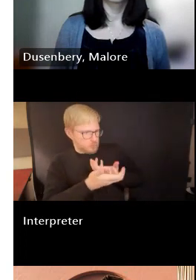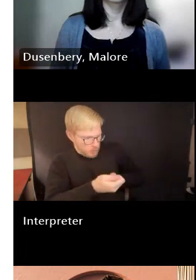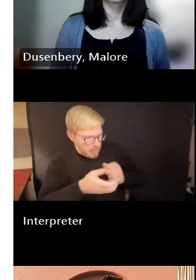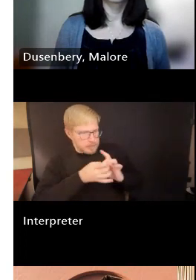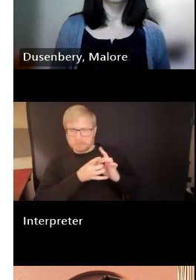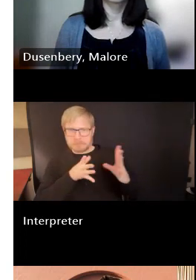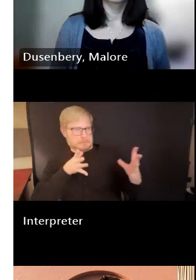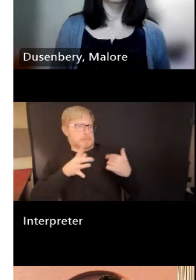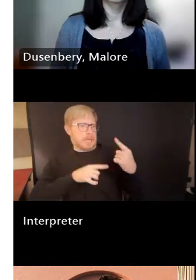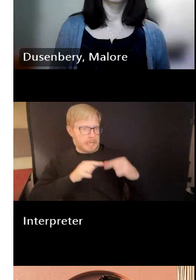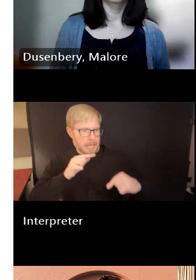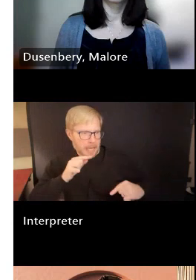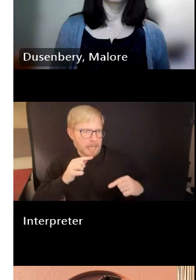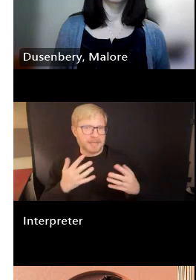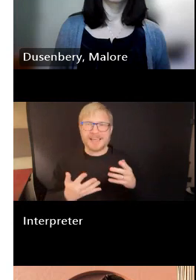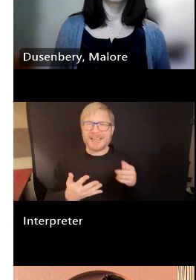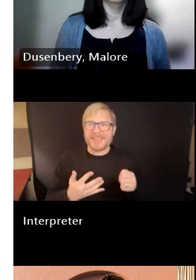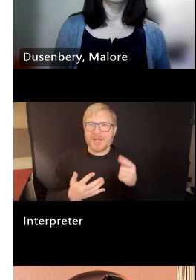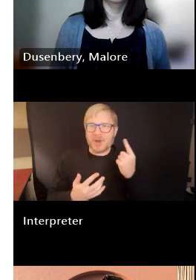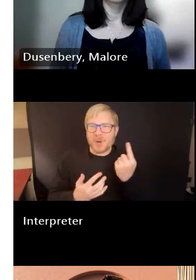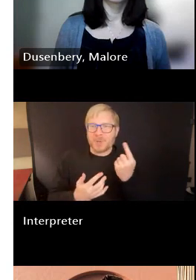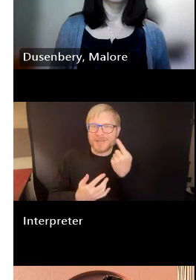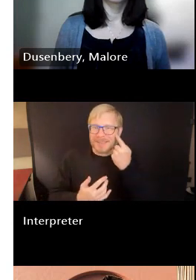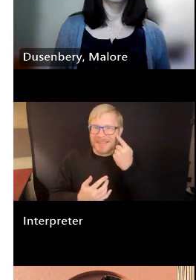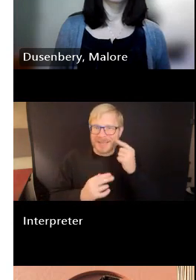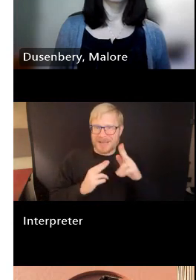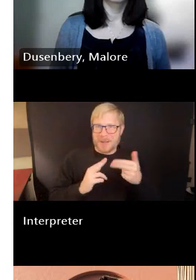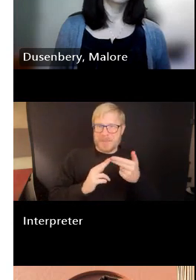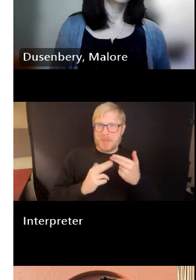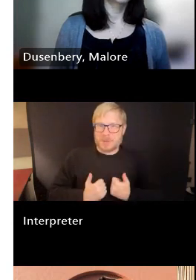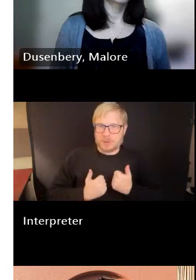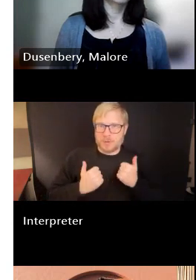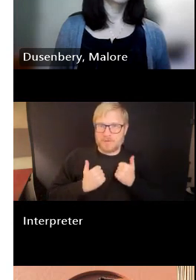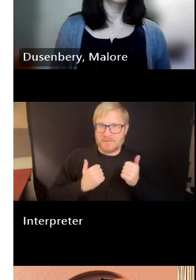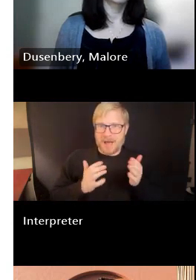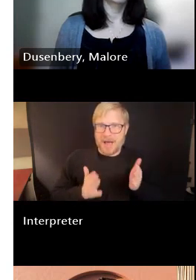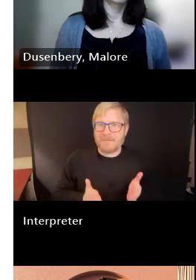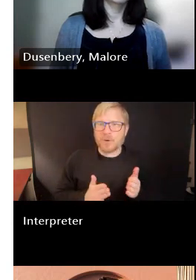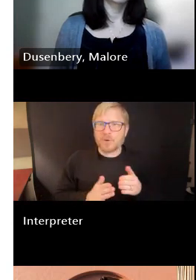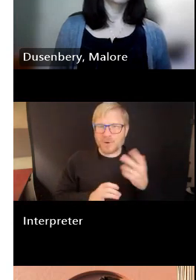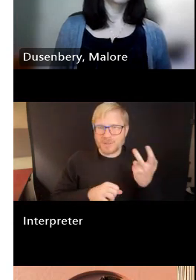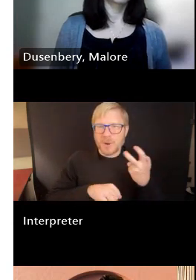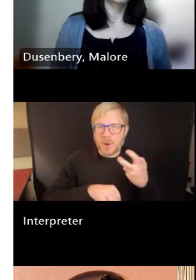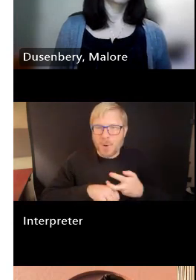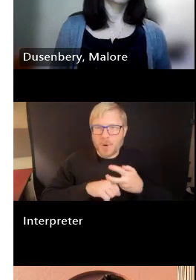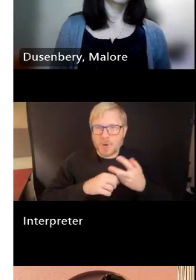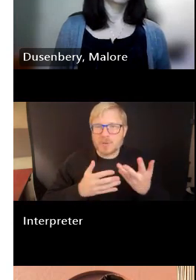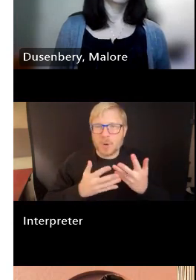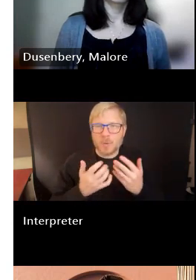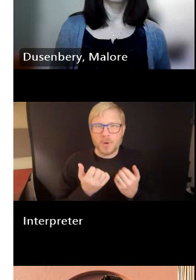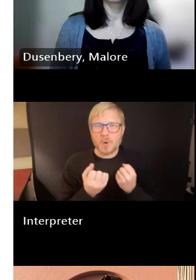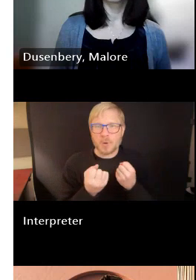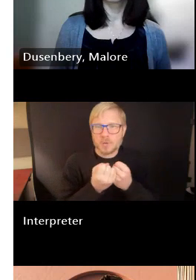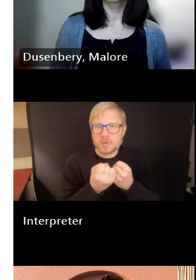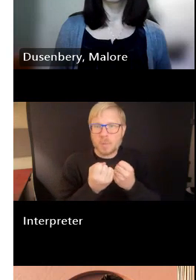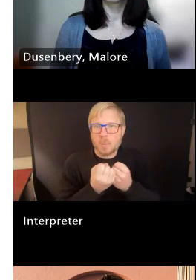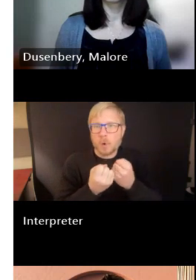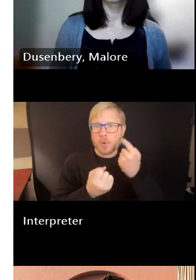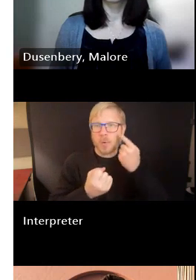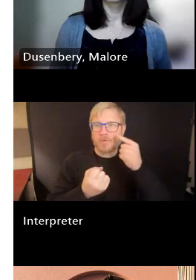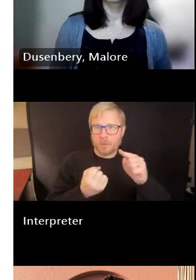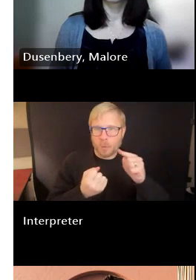the survivor. And I think that's hard. And support of the friends and family to get